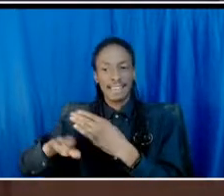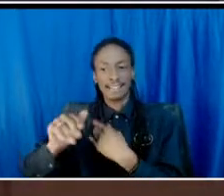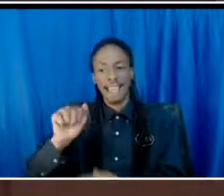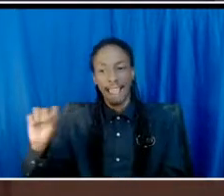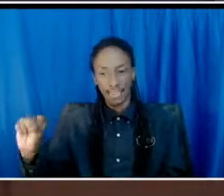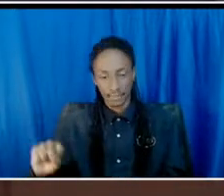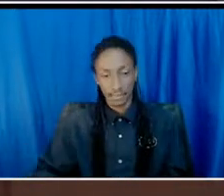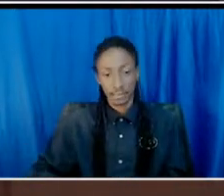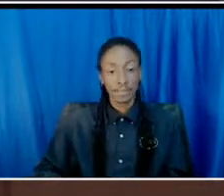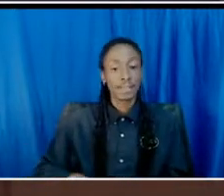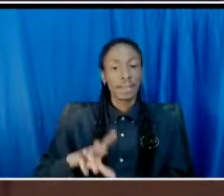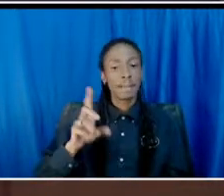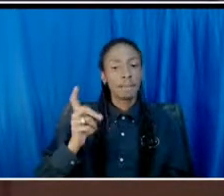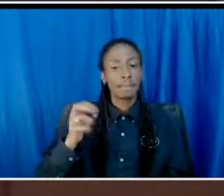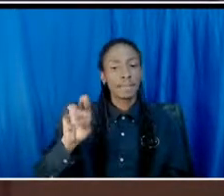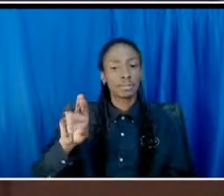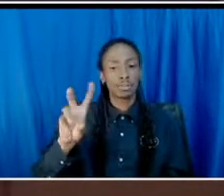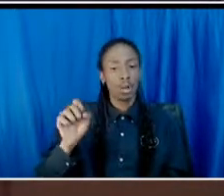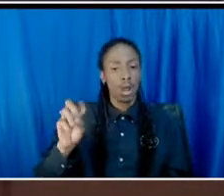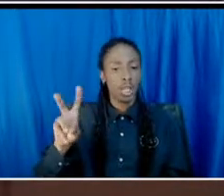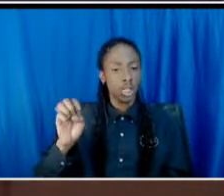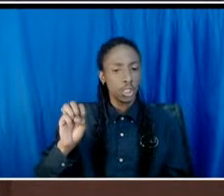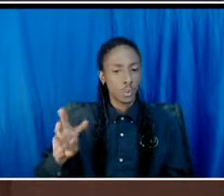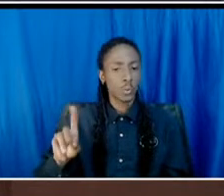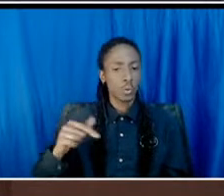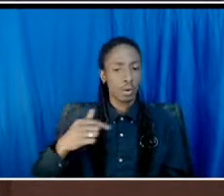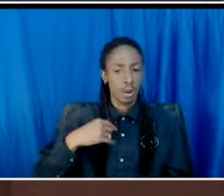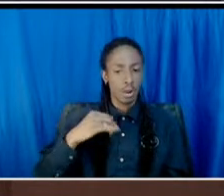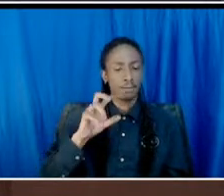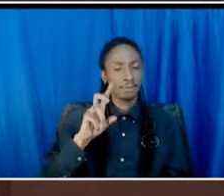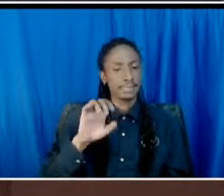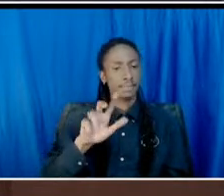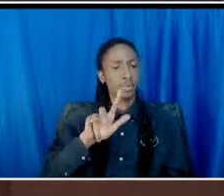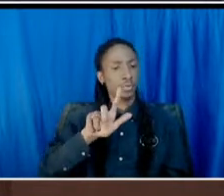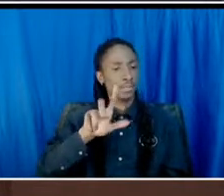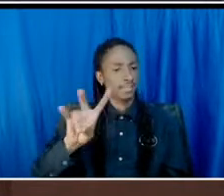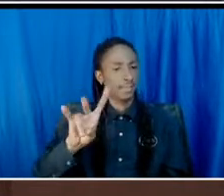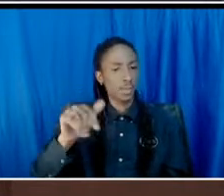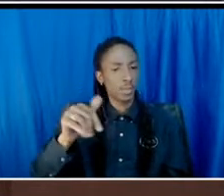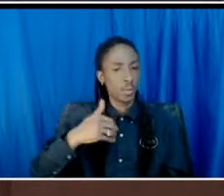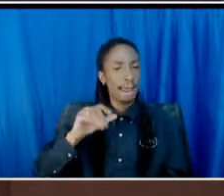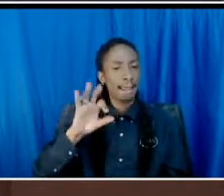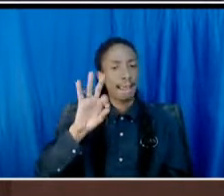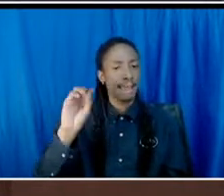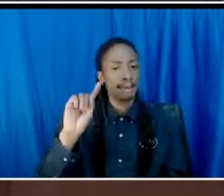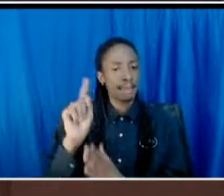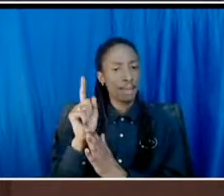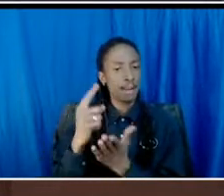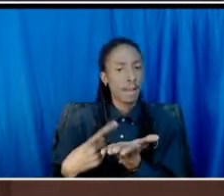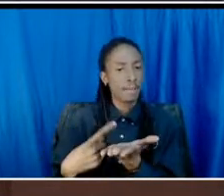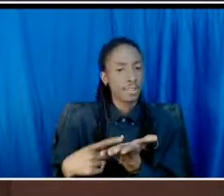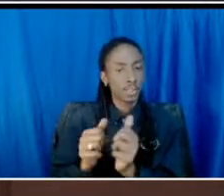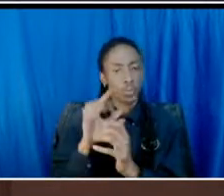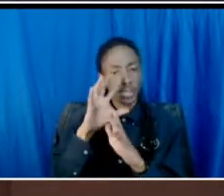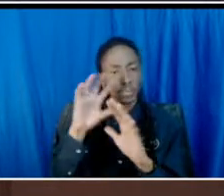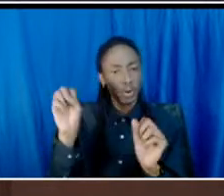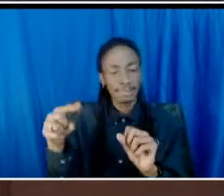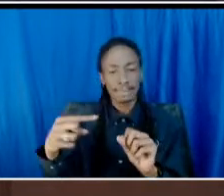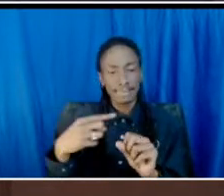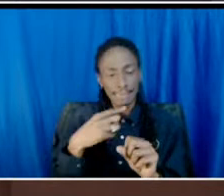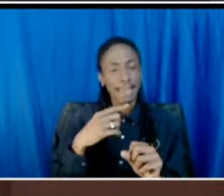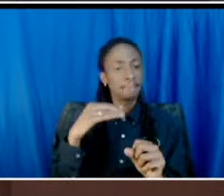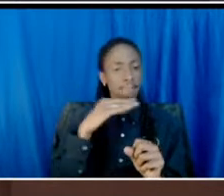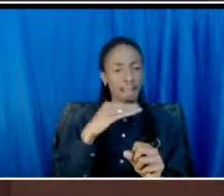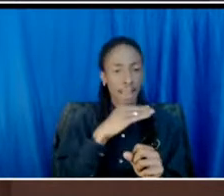on December 27th, you had a 90-minute conversation with the president where he raised false claim after false claim with you and